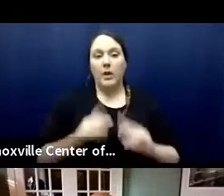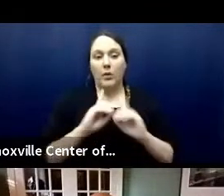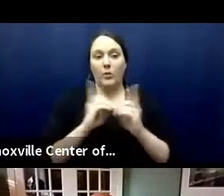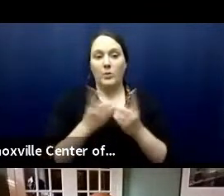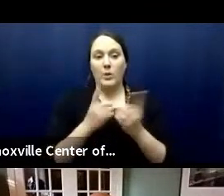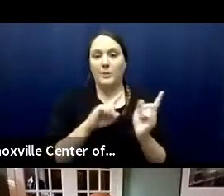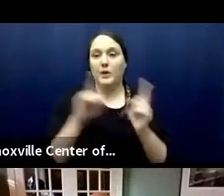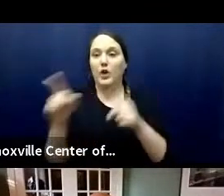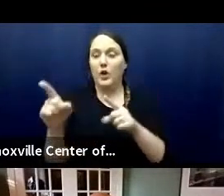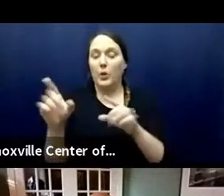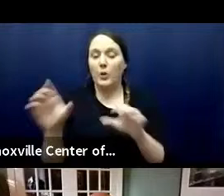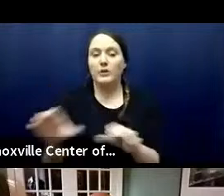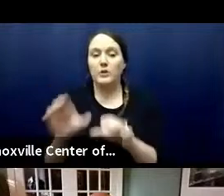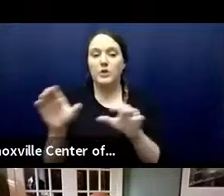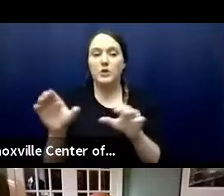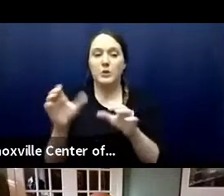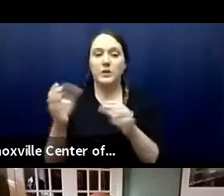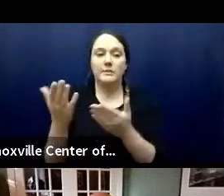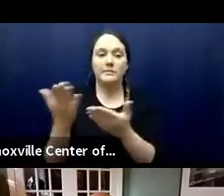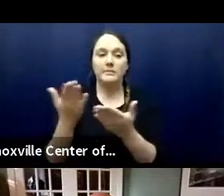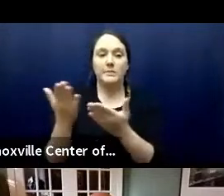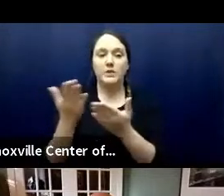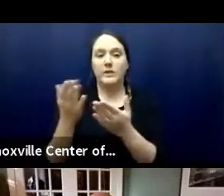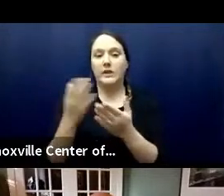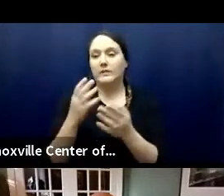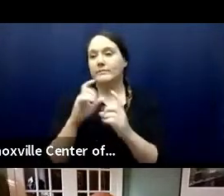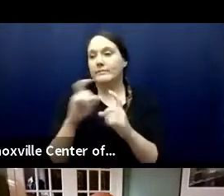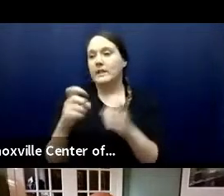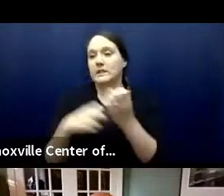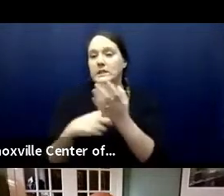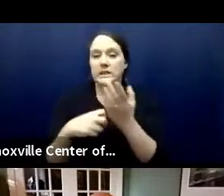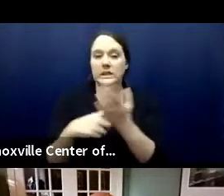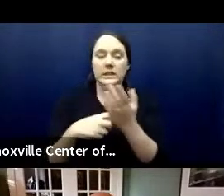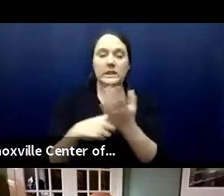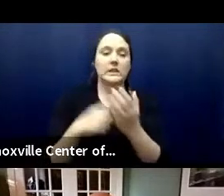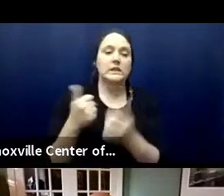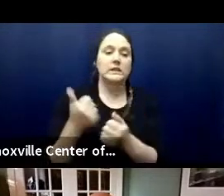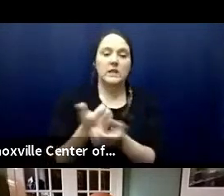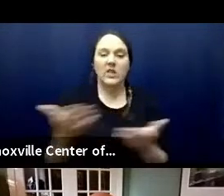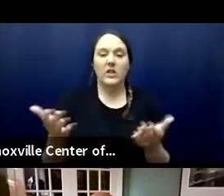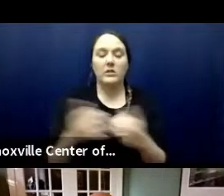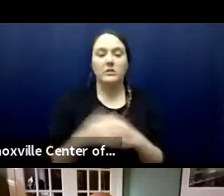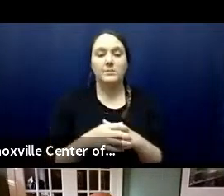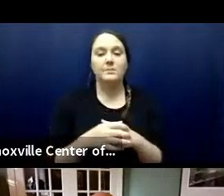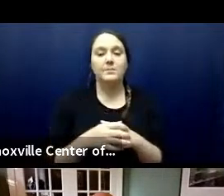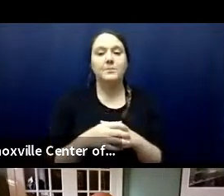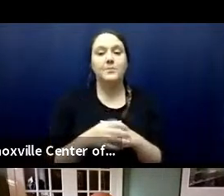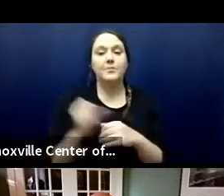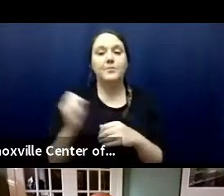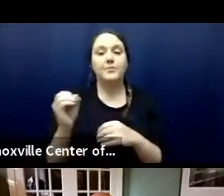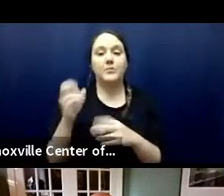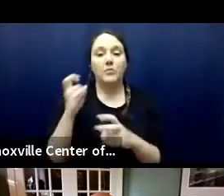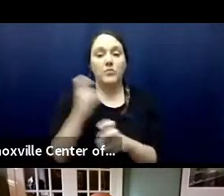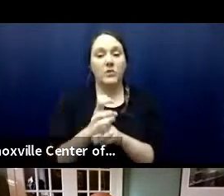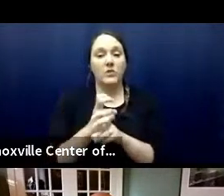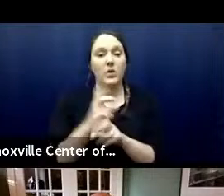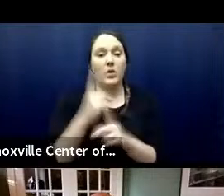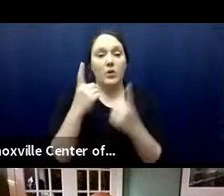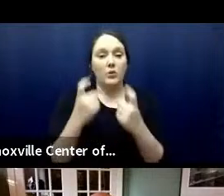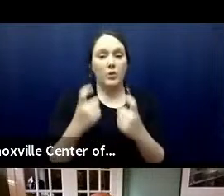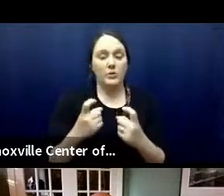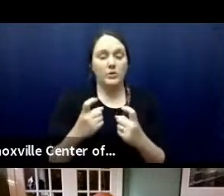and serving summons and that sort of thing. So it is a very difficult